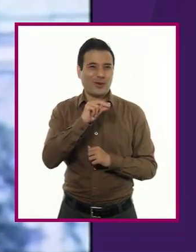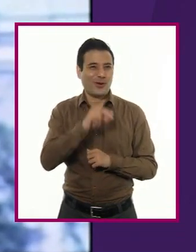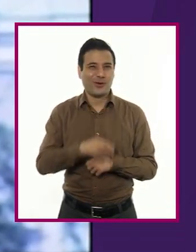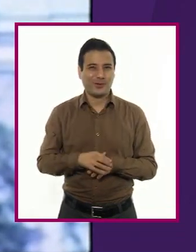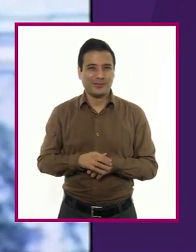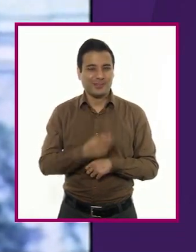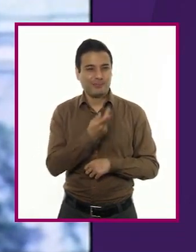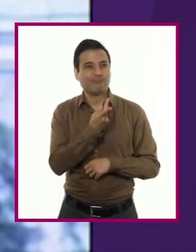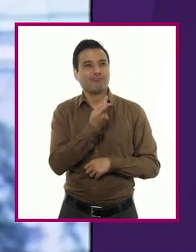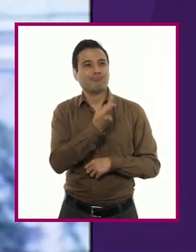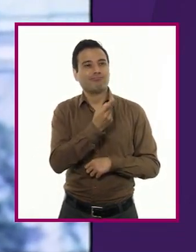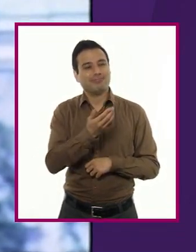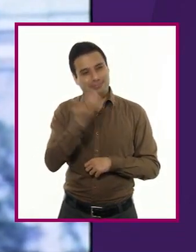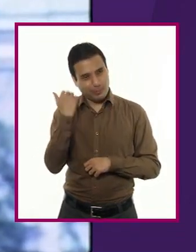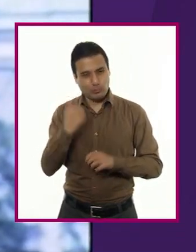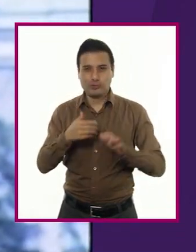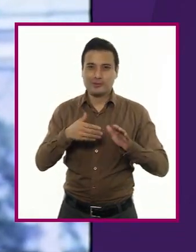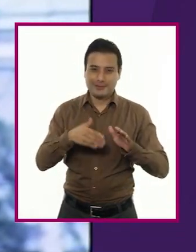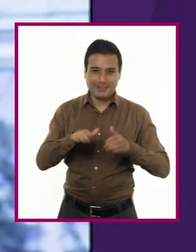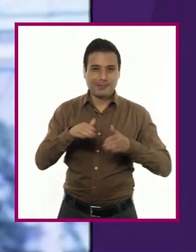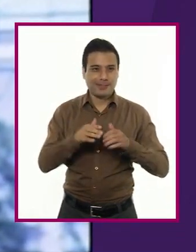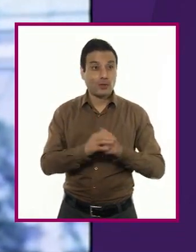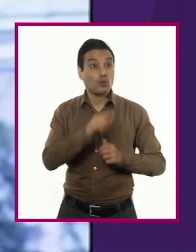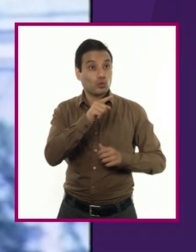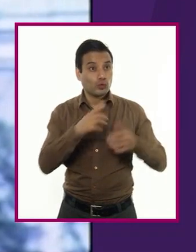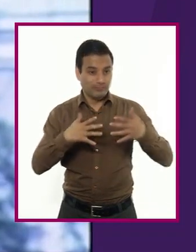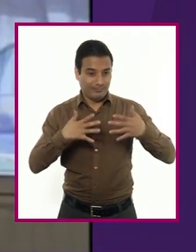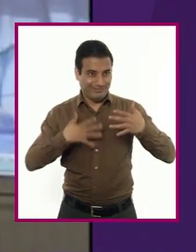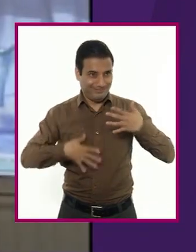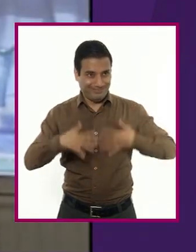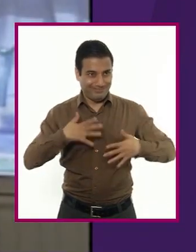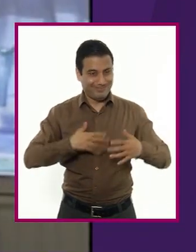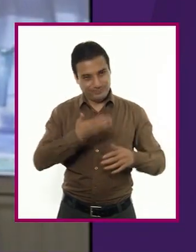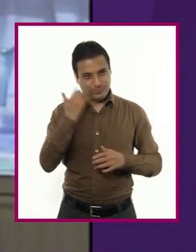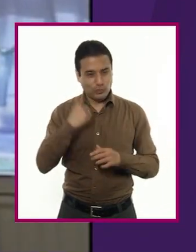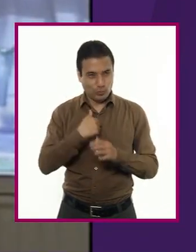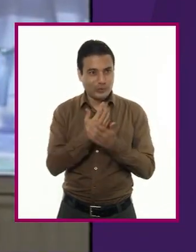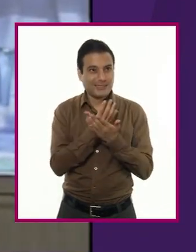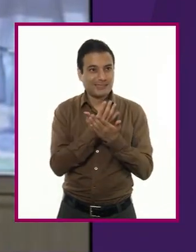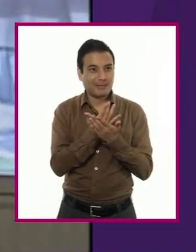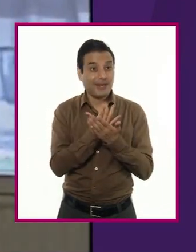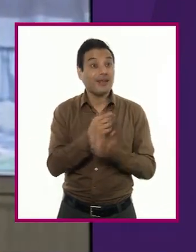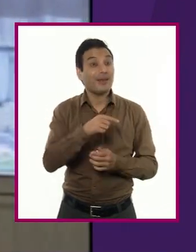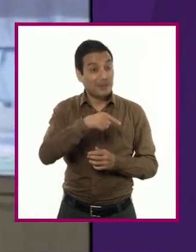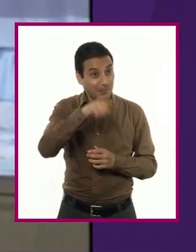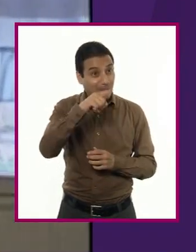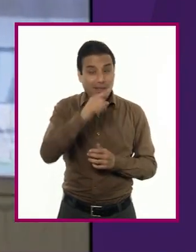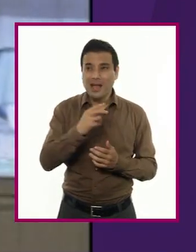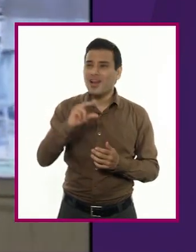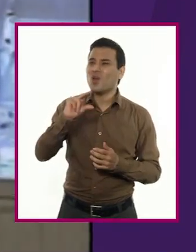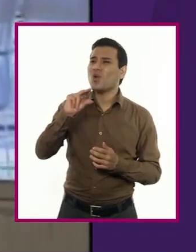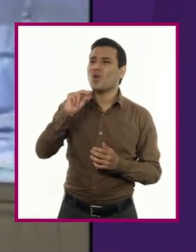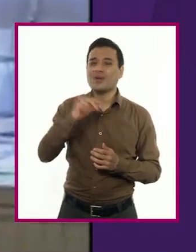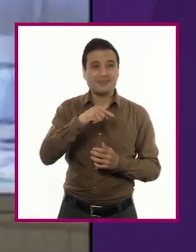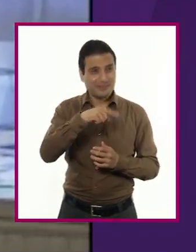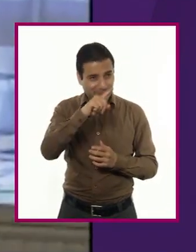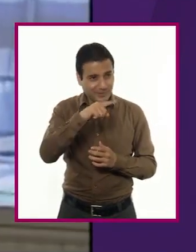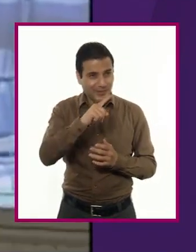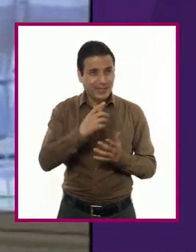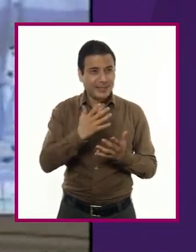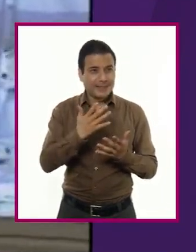walk a few blocks. Now go change your clothes. I can wait here. Come on.